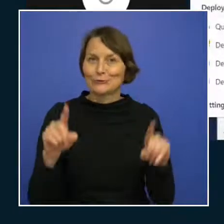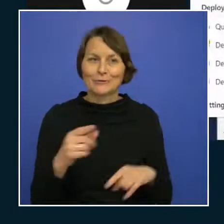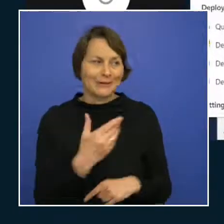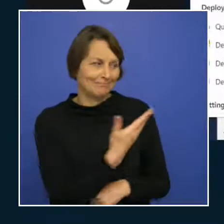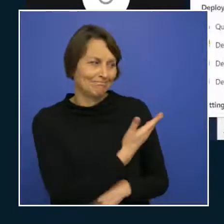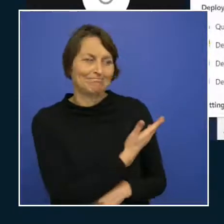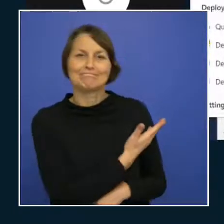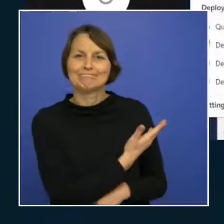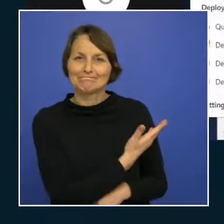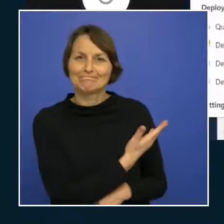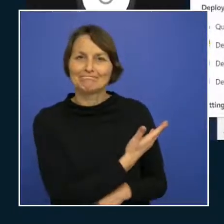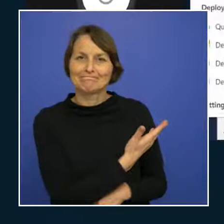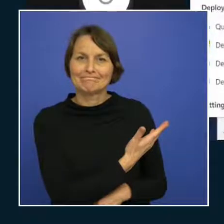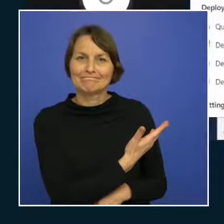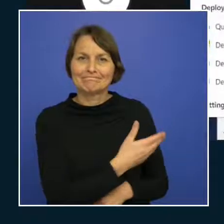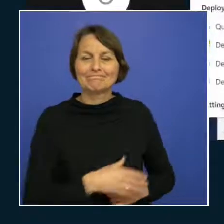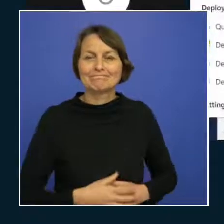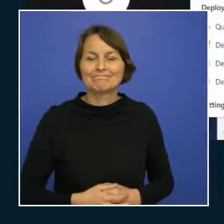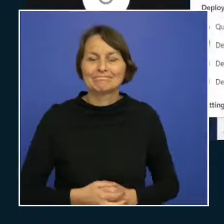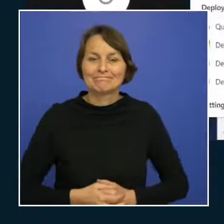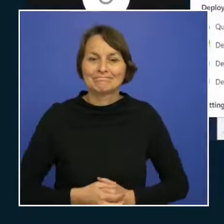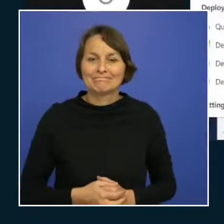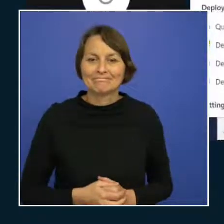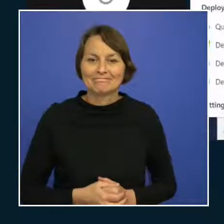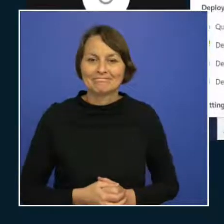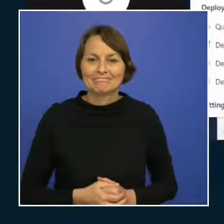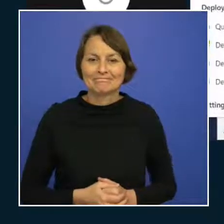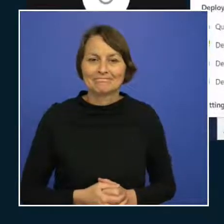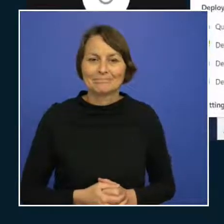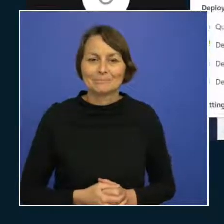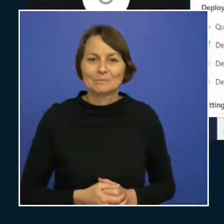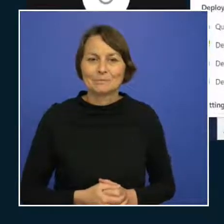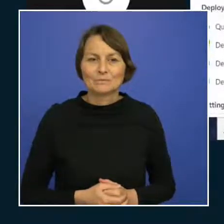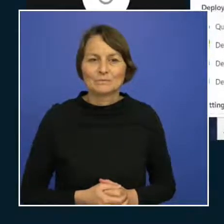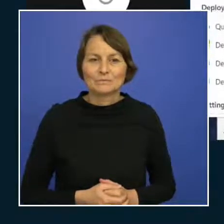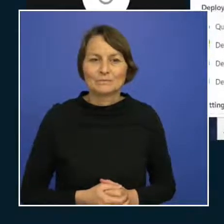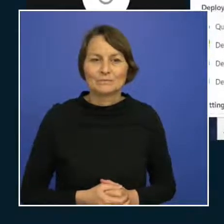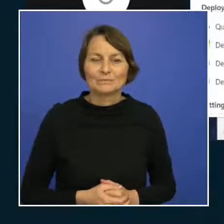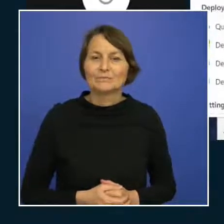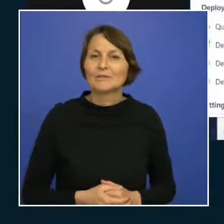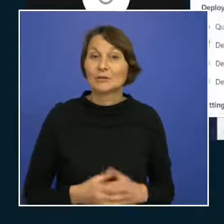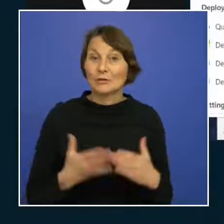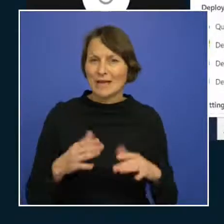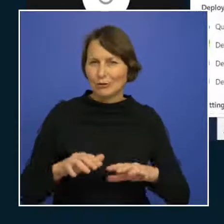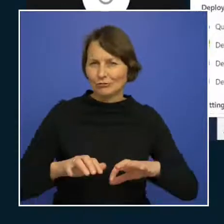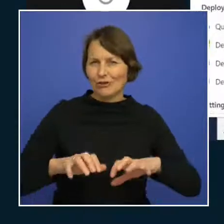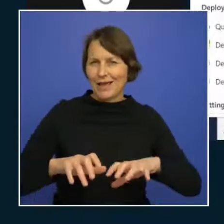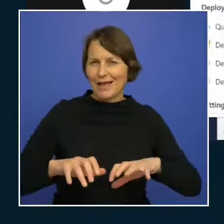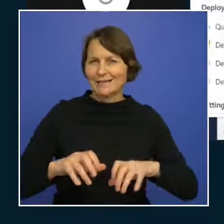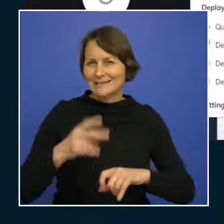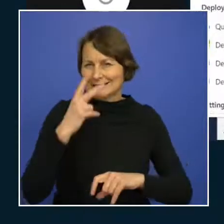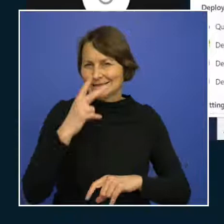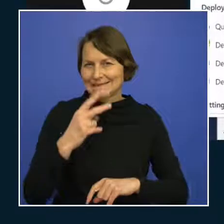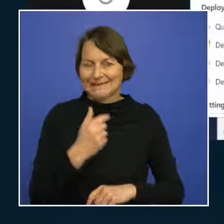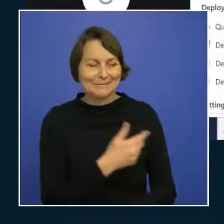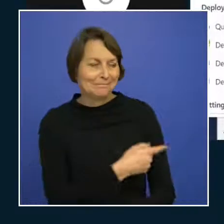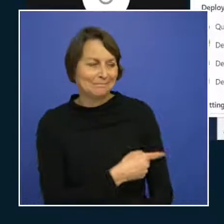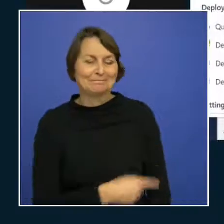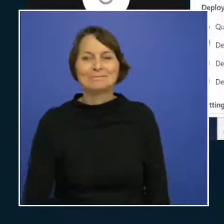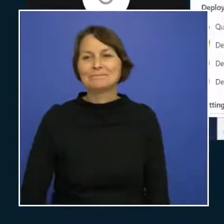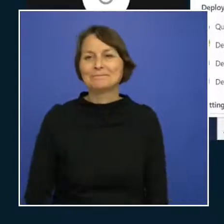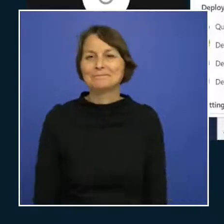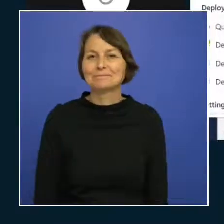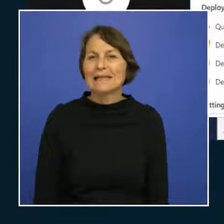can partake. It's Azure Speed Test. I'm just going to share it in the chat, but you can also visit it on your